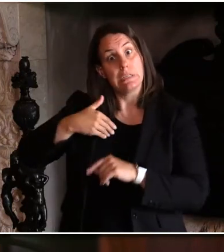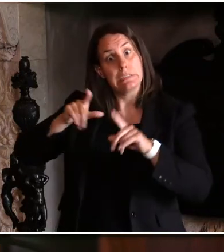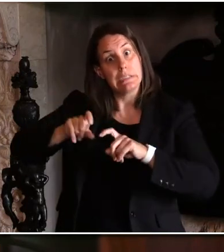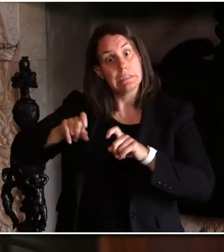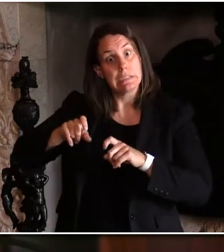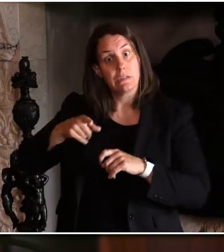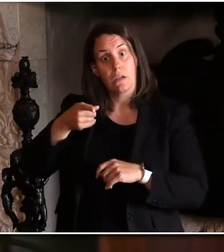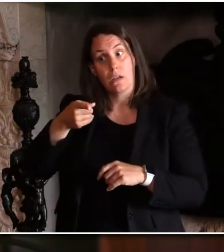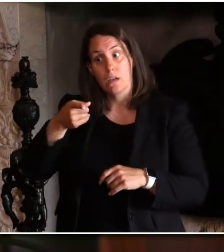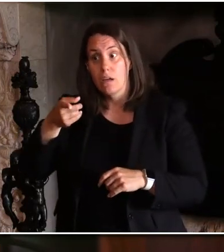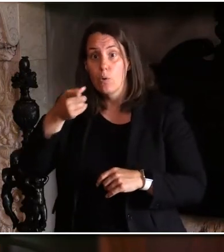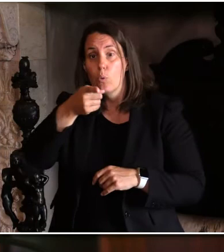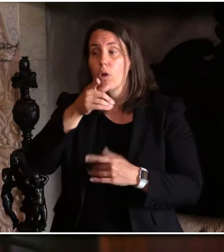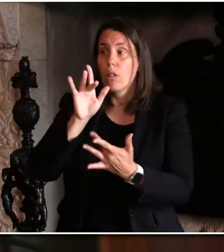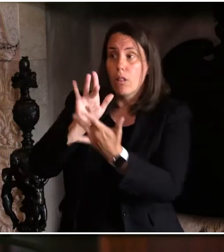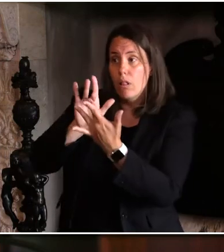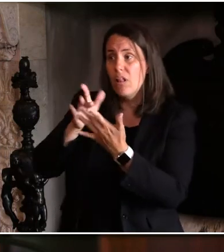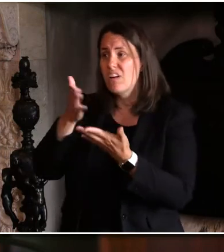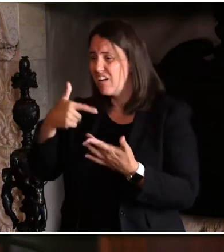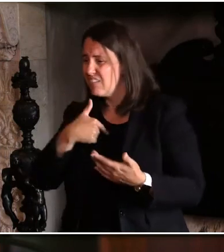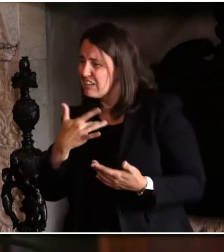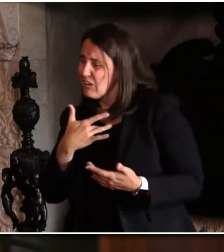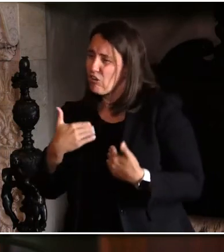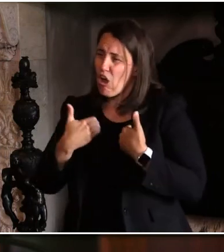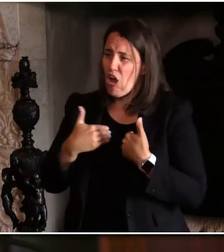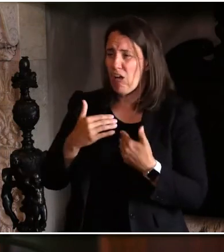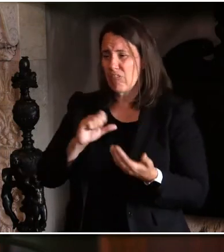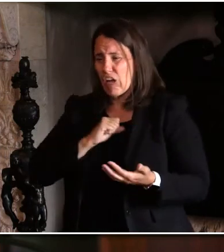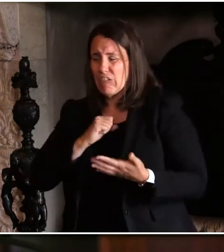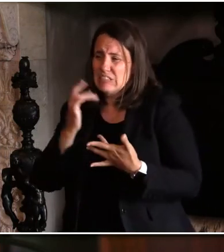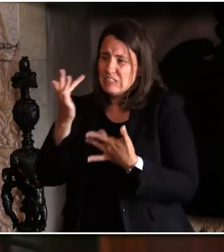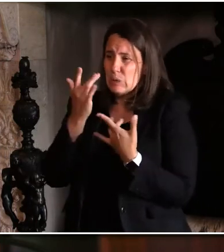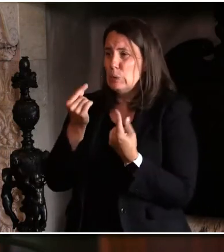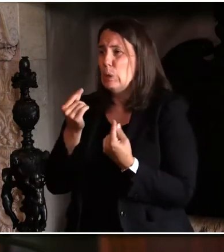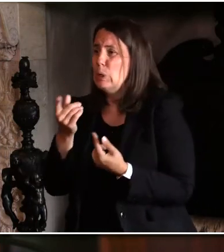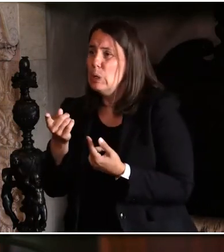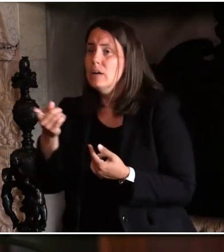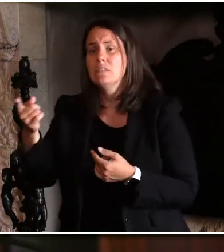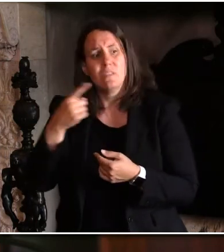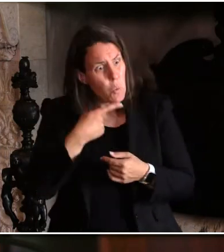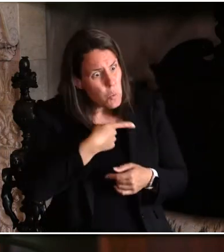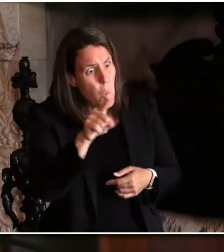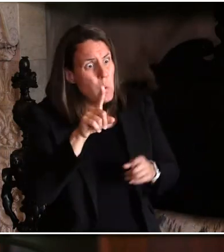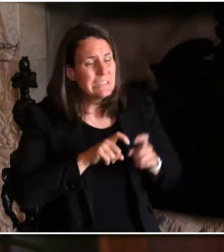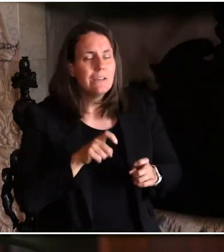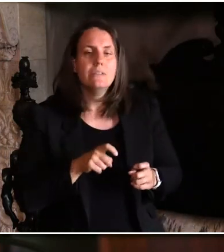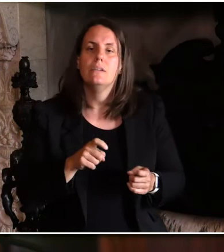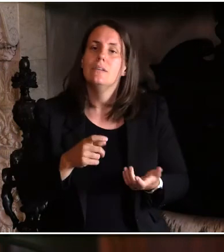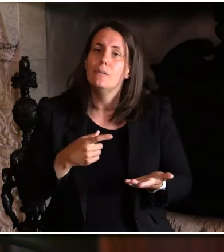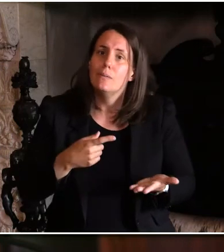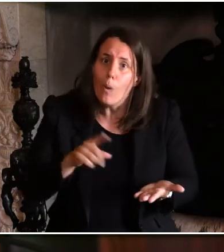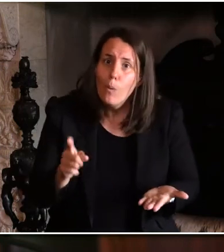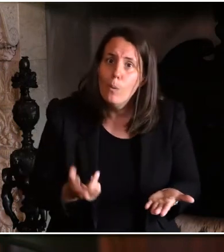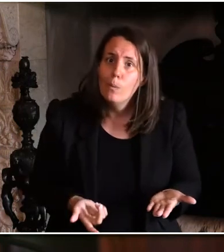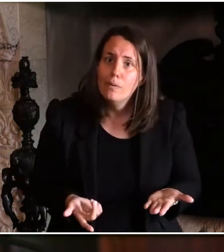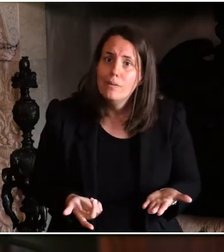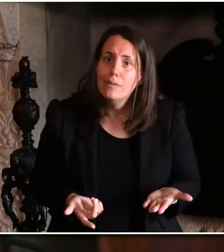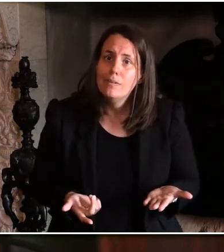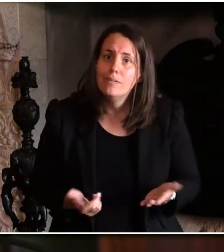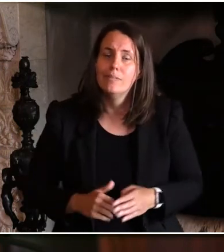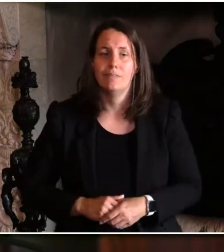test. We continue to want to make sure we're protecting vulnerable populations like those in nursing homes and our partners